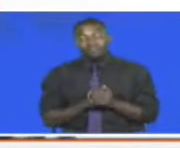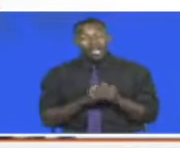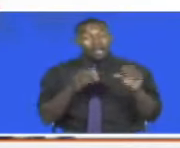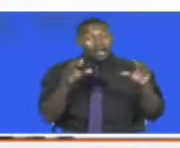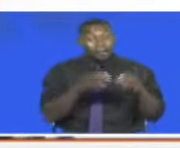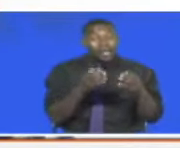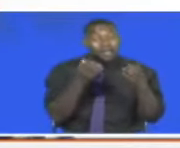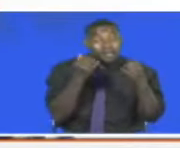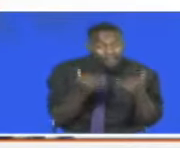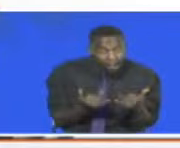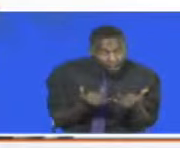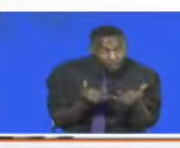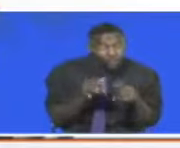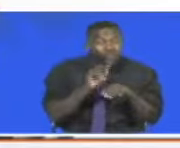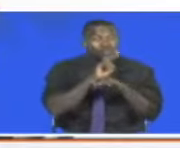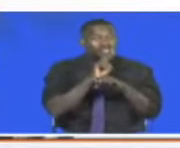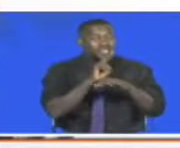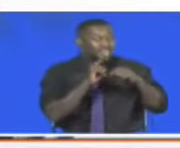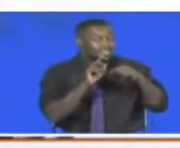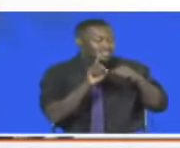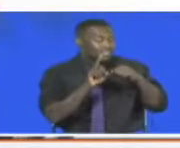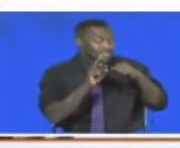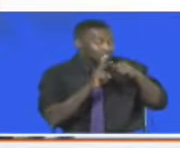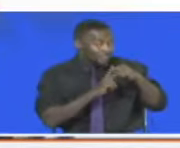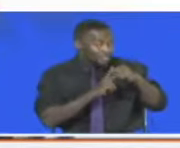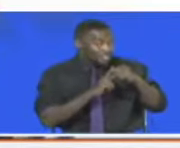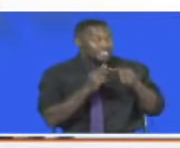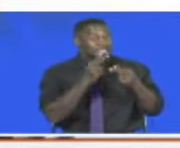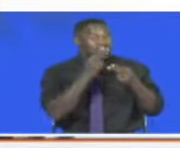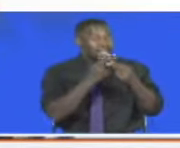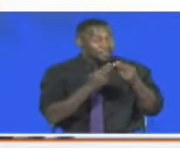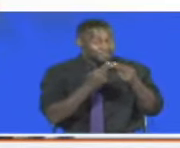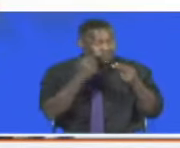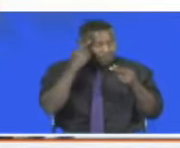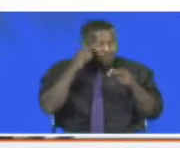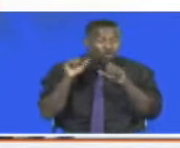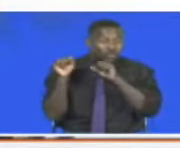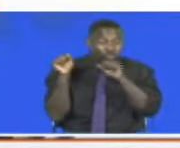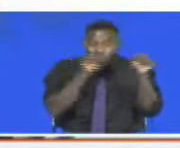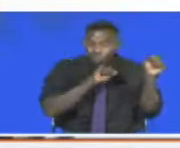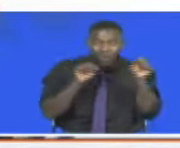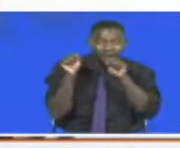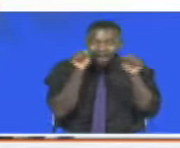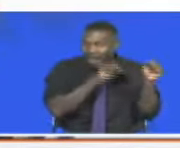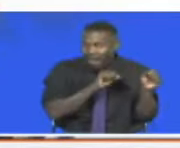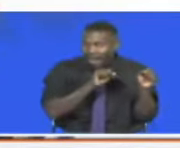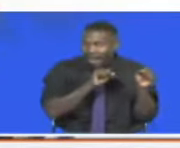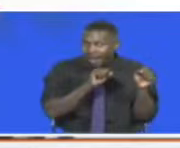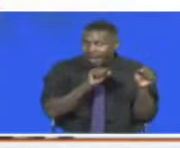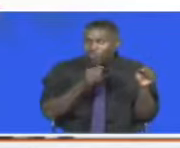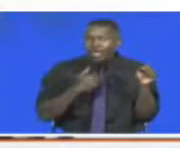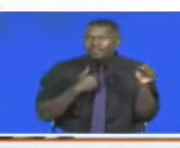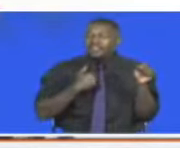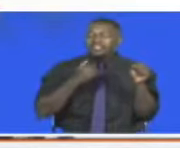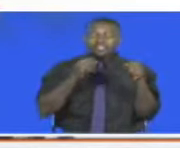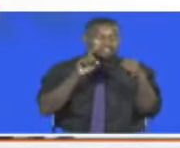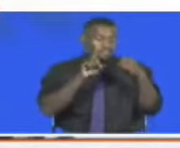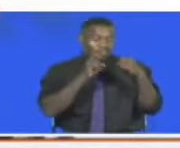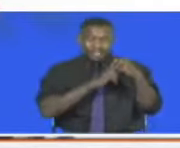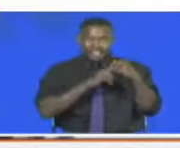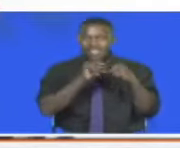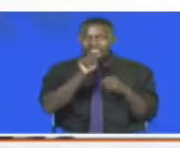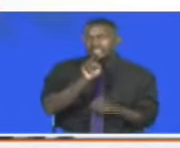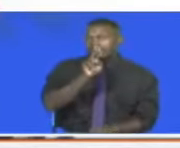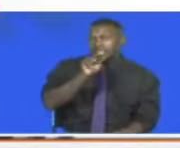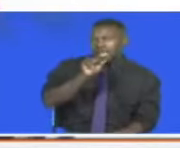17 tons of sugar going to 20 tons of sugar to produce a ton of 17 tons of cane to produce a